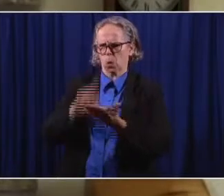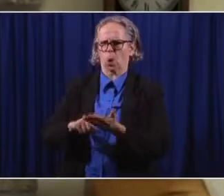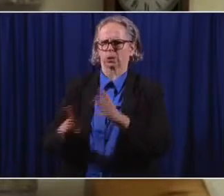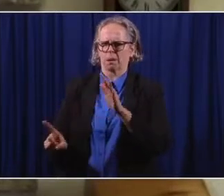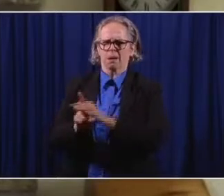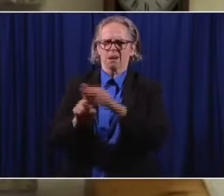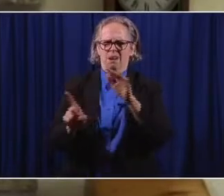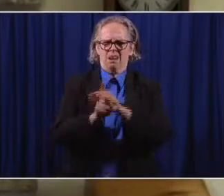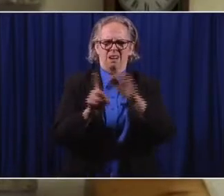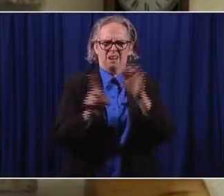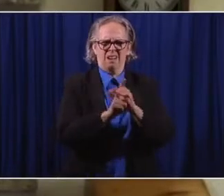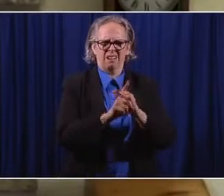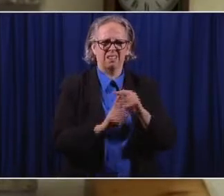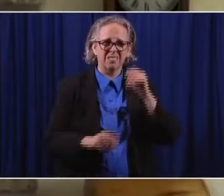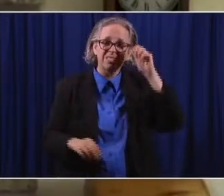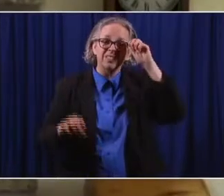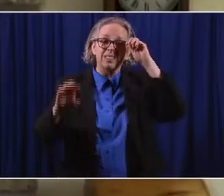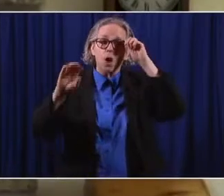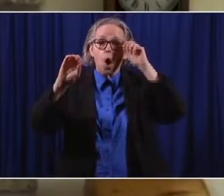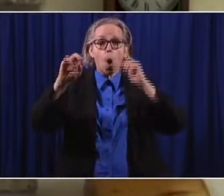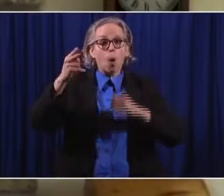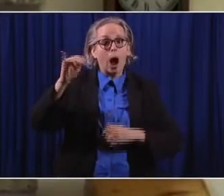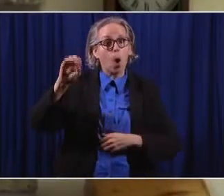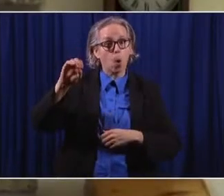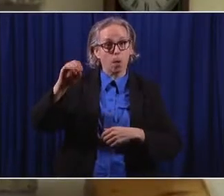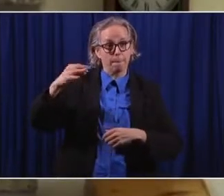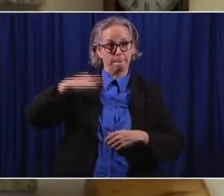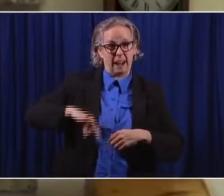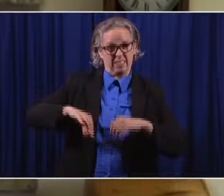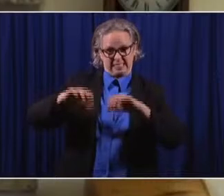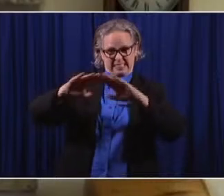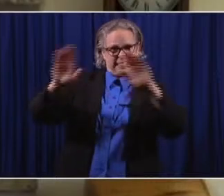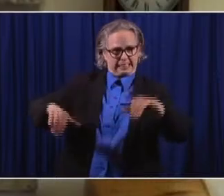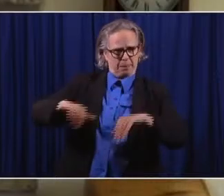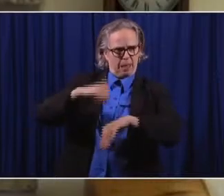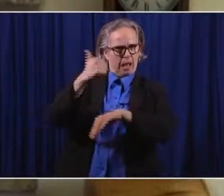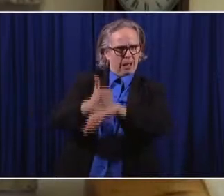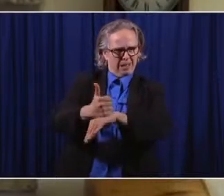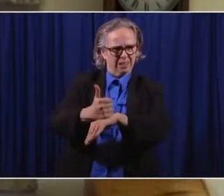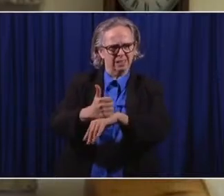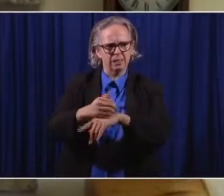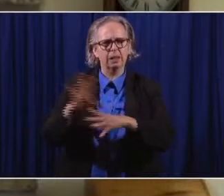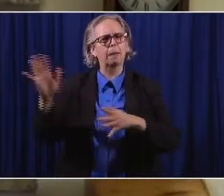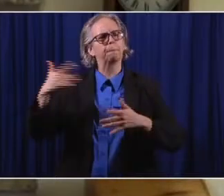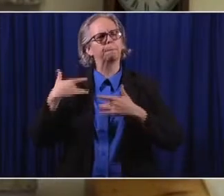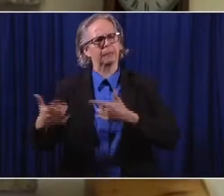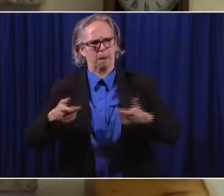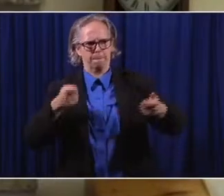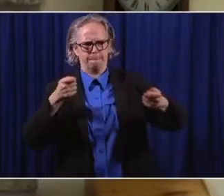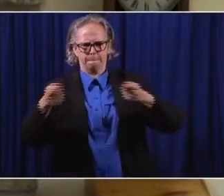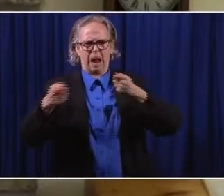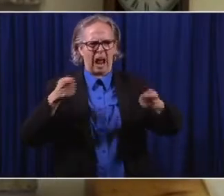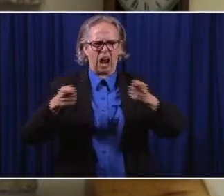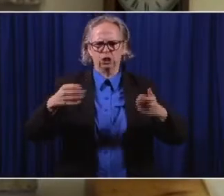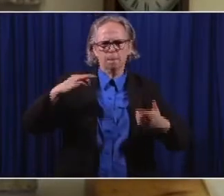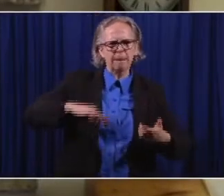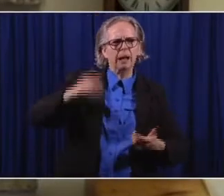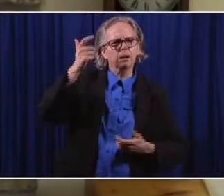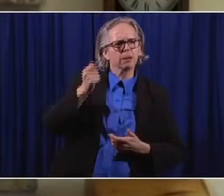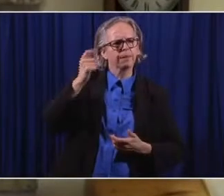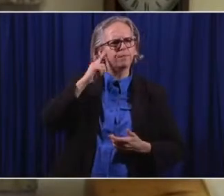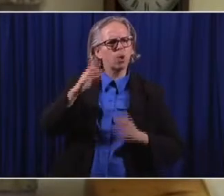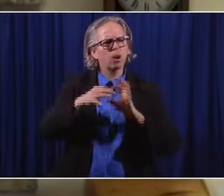online services for Ohioans who receive benefits through programs within Ohio Medicaid and the Ohio Department of Job and